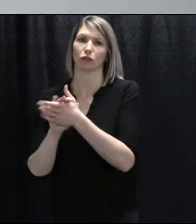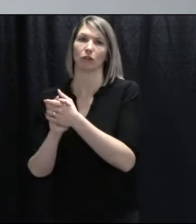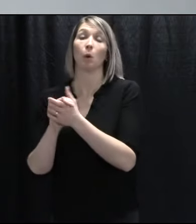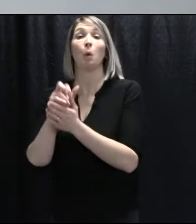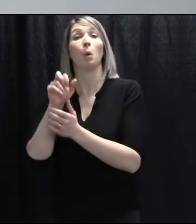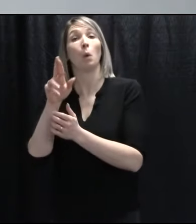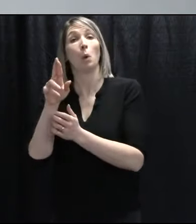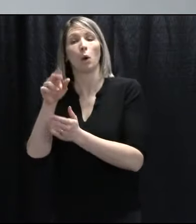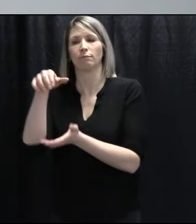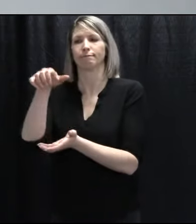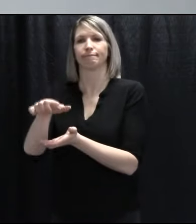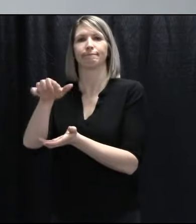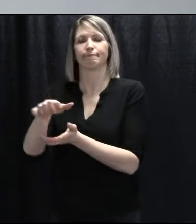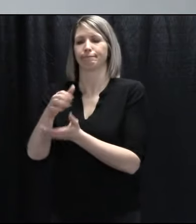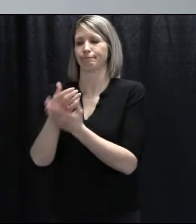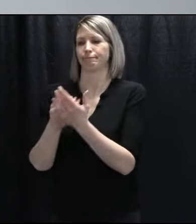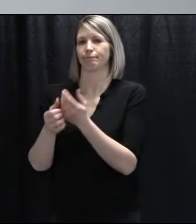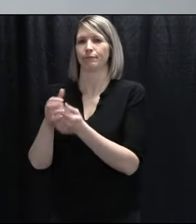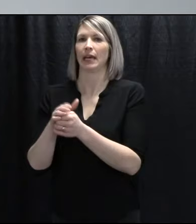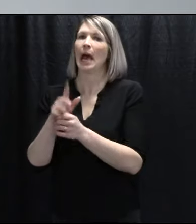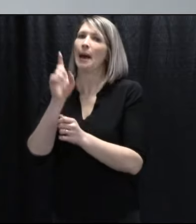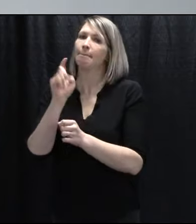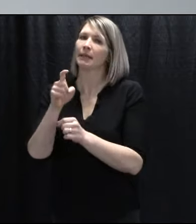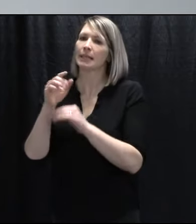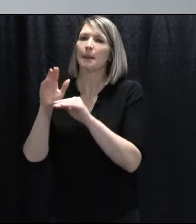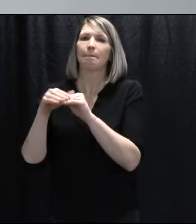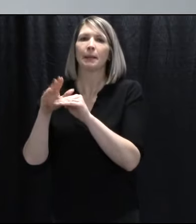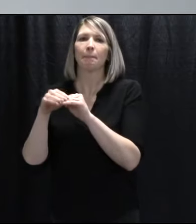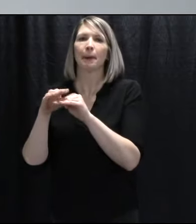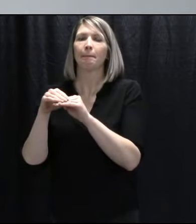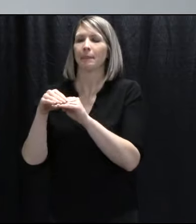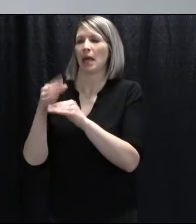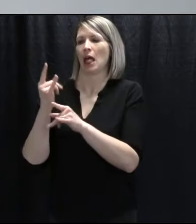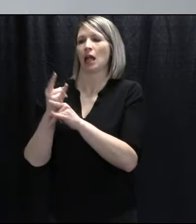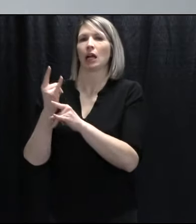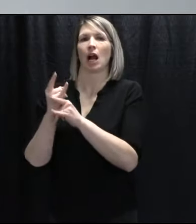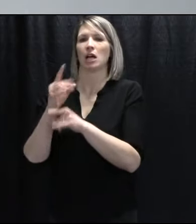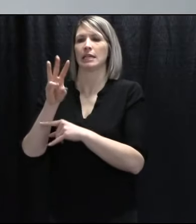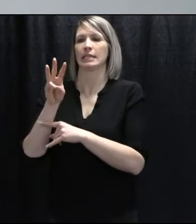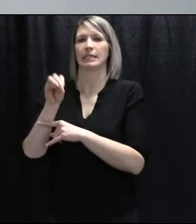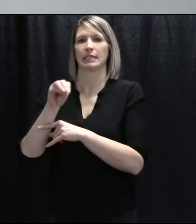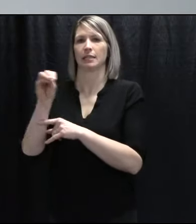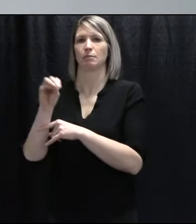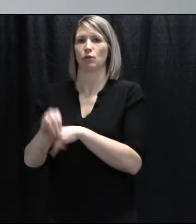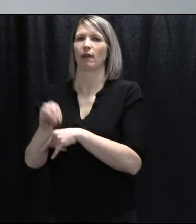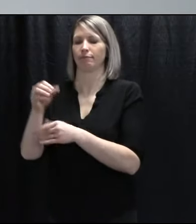alcohol-based hand rub with at least 60% alcohol after you remove your gloves.